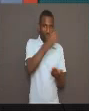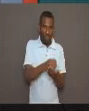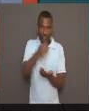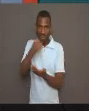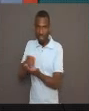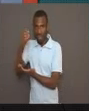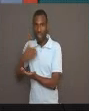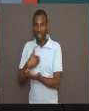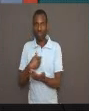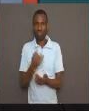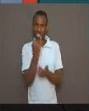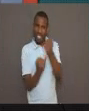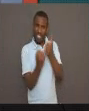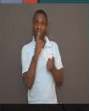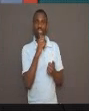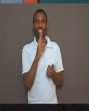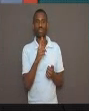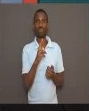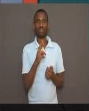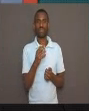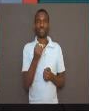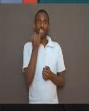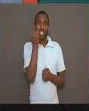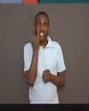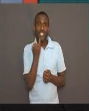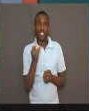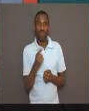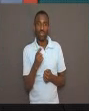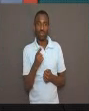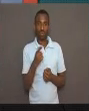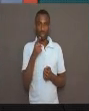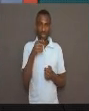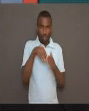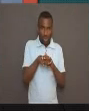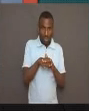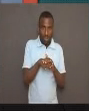They are arranged from widest to thinnest.